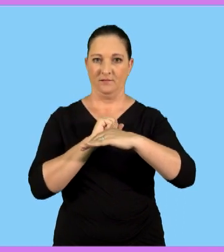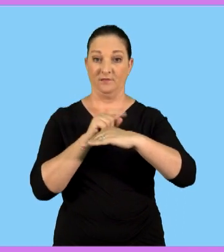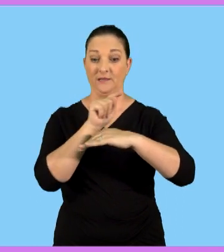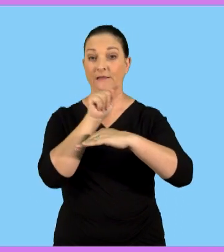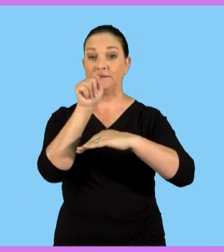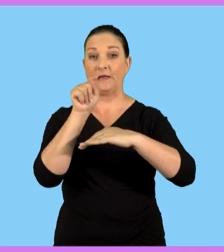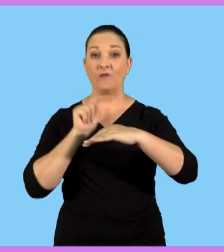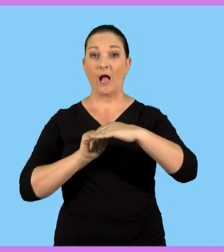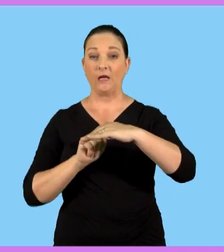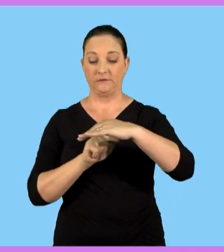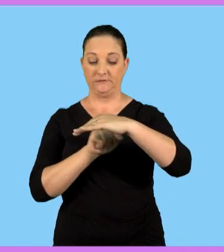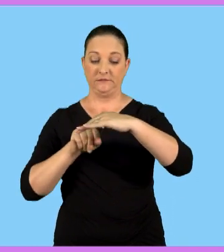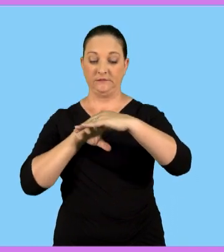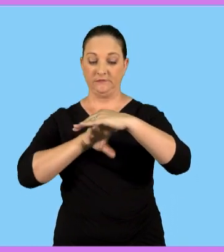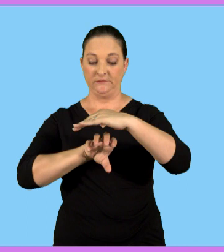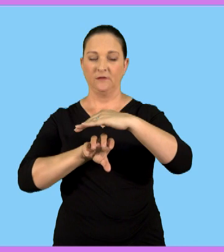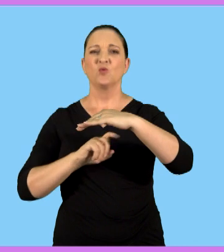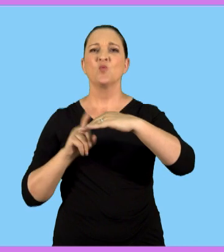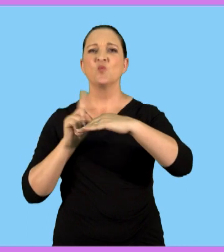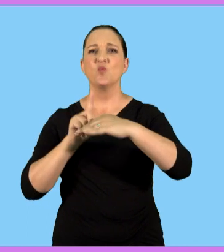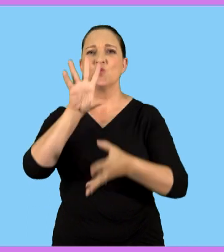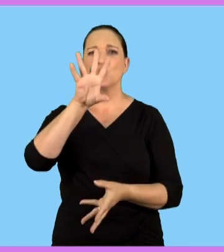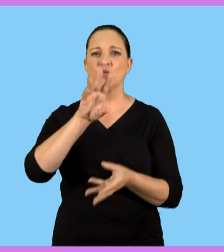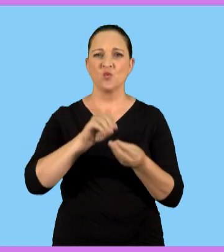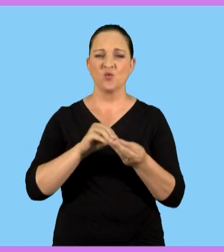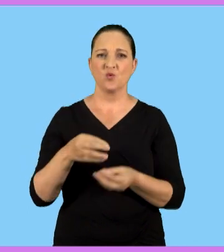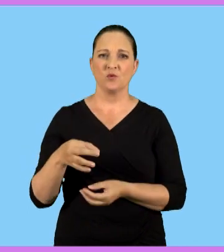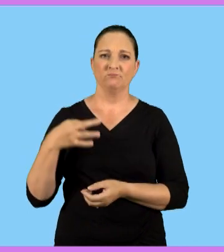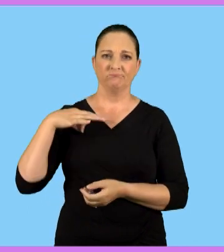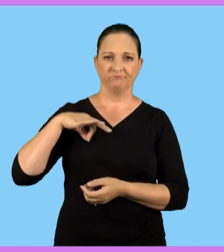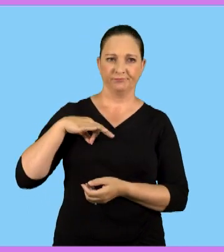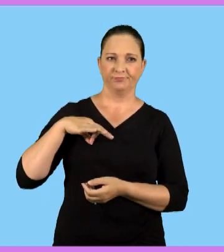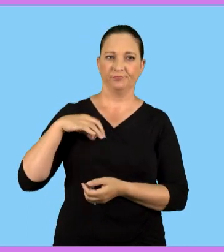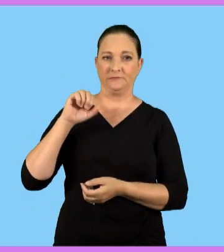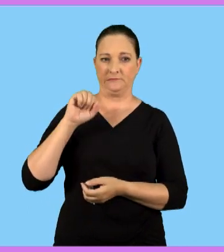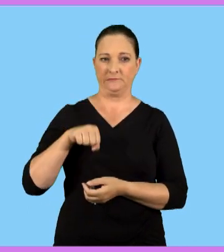308,160. We'll divide that by total income. Yes, that is